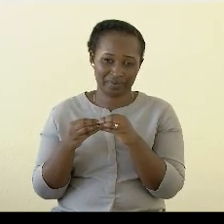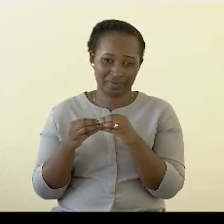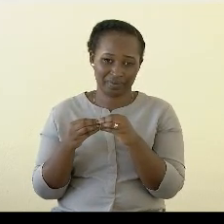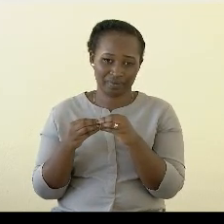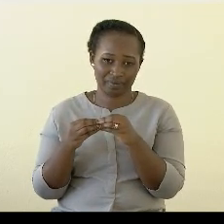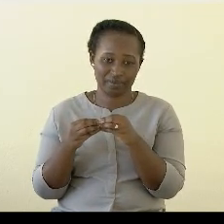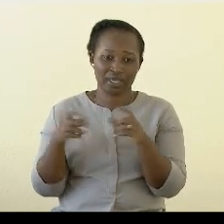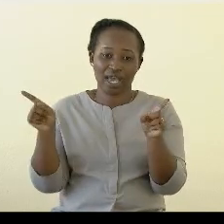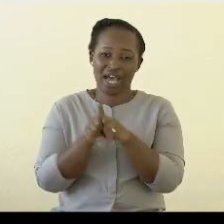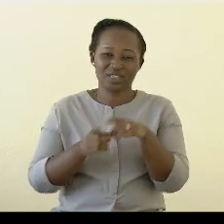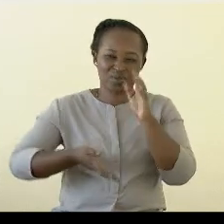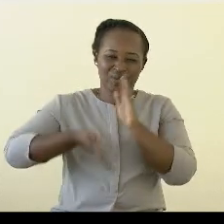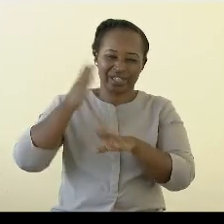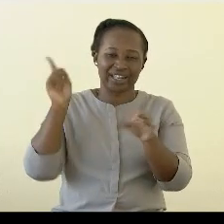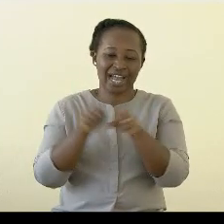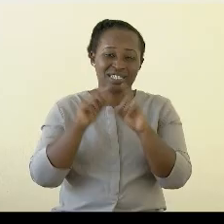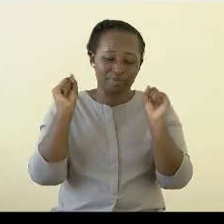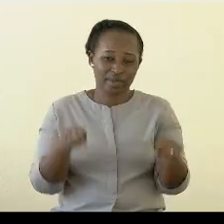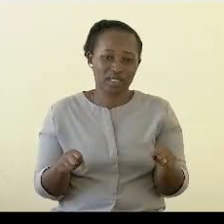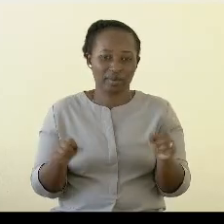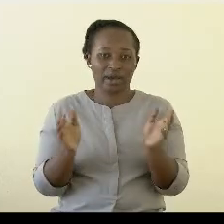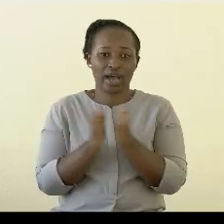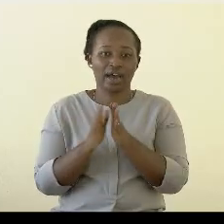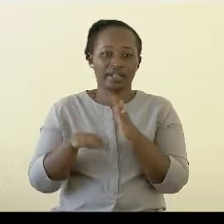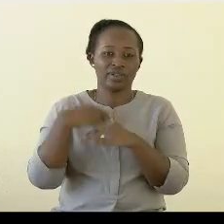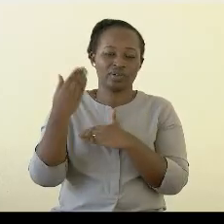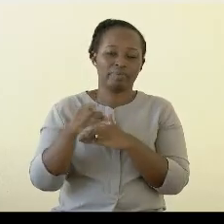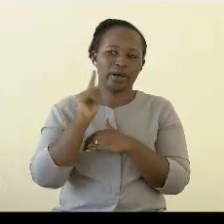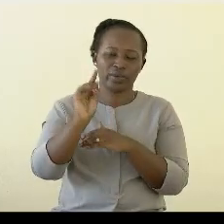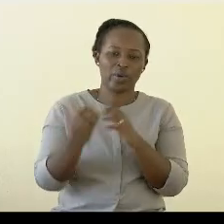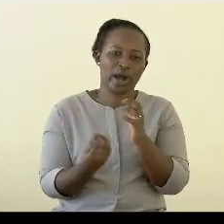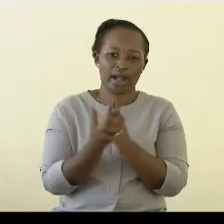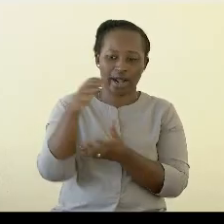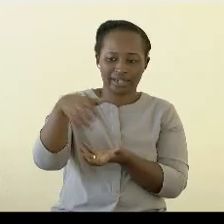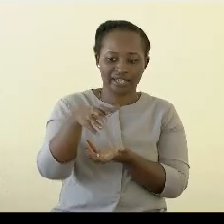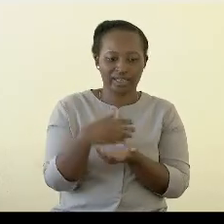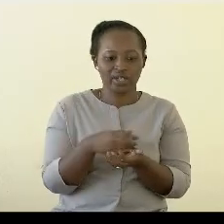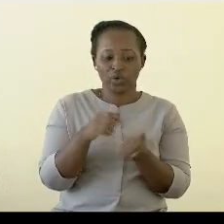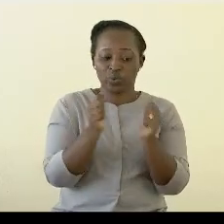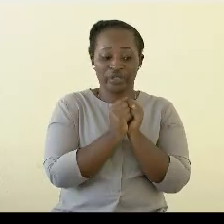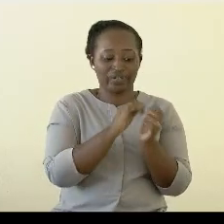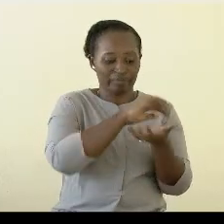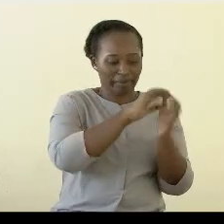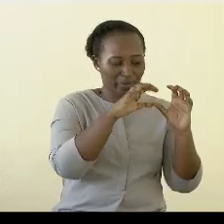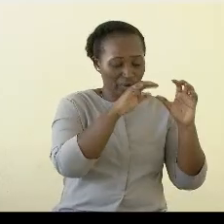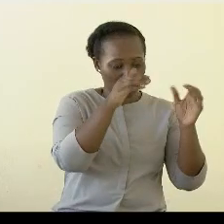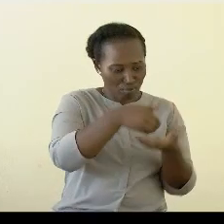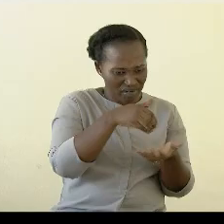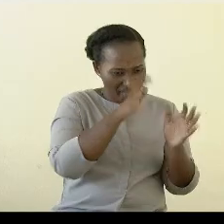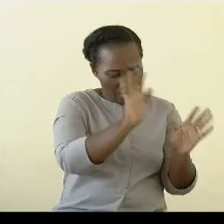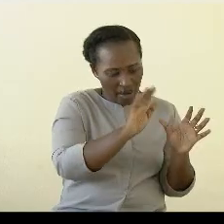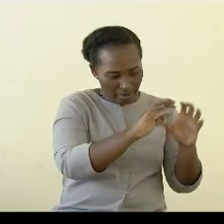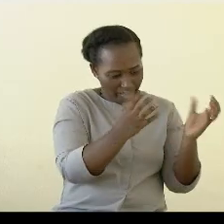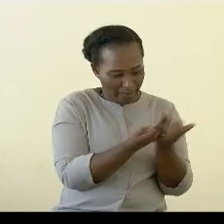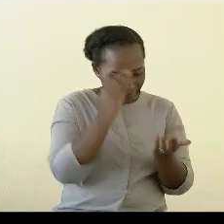as quickly as possible, and at the end of the day, your garden with cabbages cannot support it? Think